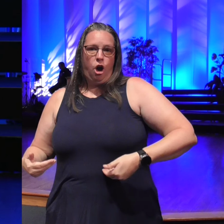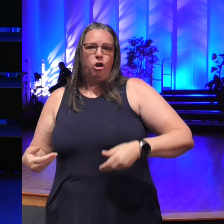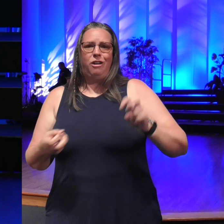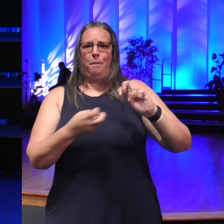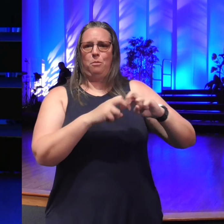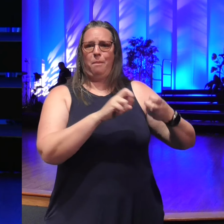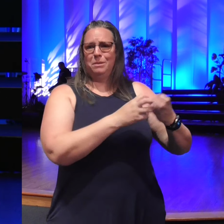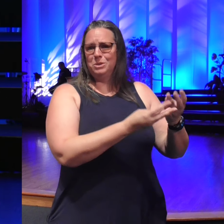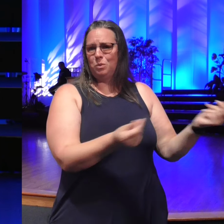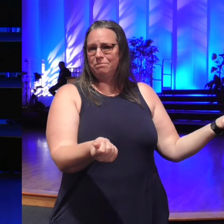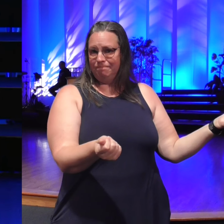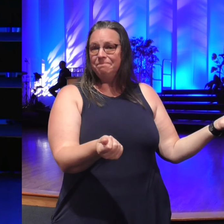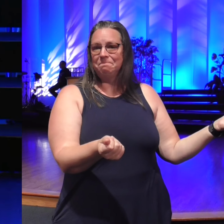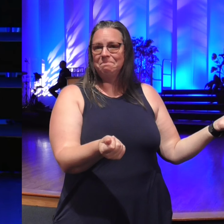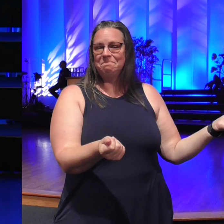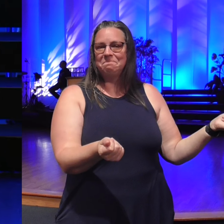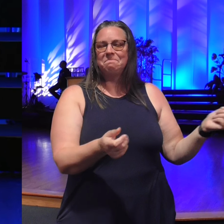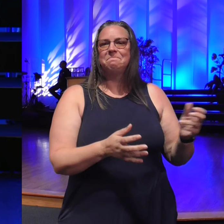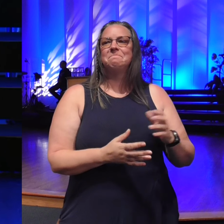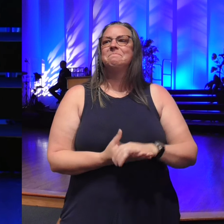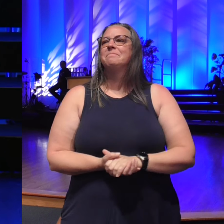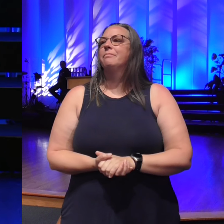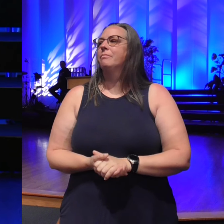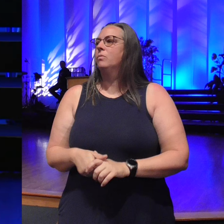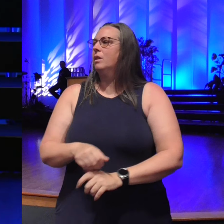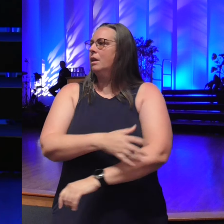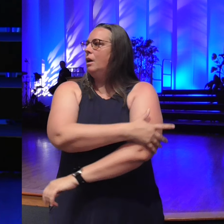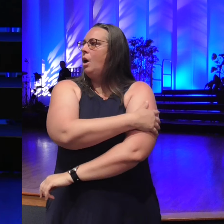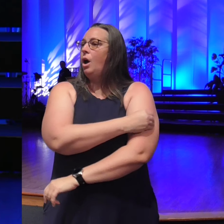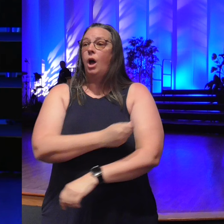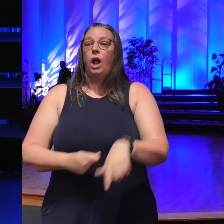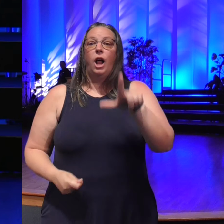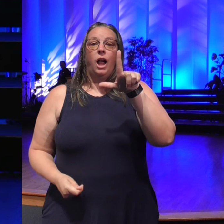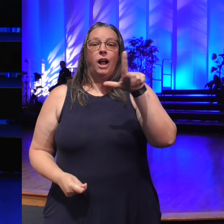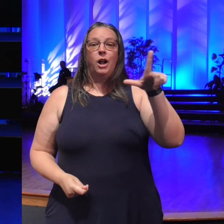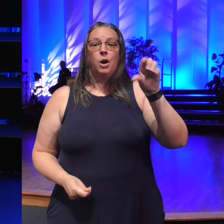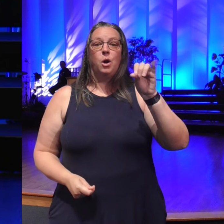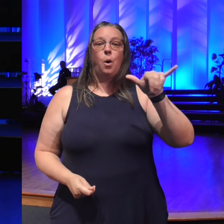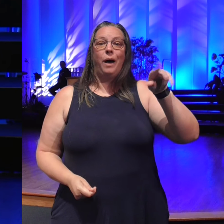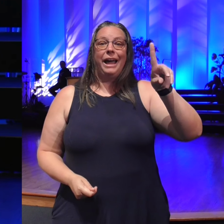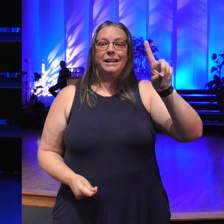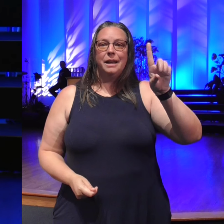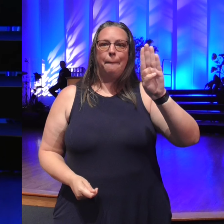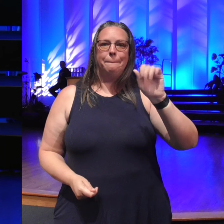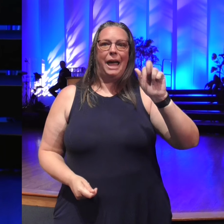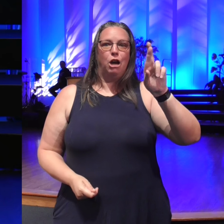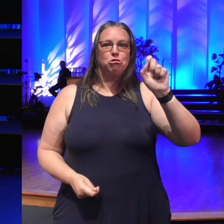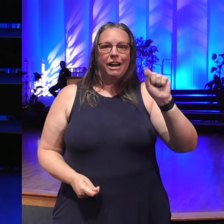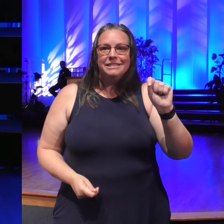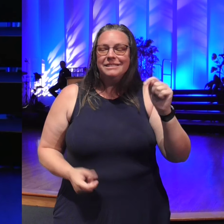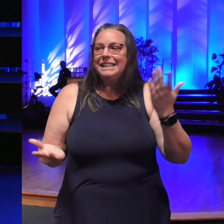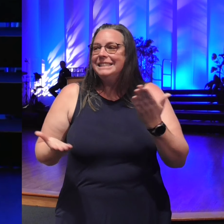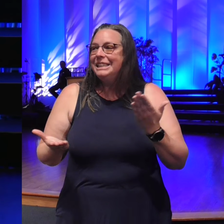taken care of. Hey, Lloyd Barrett is here today. Dr. Lloyd Barrett is here.